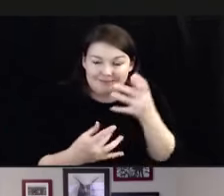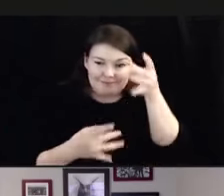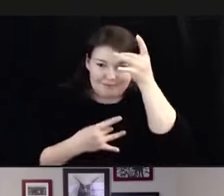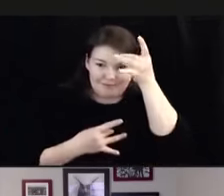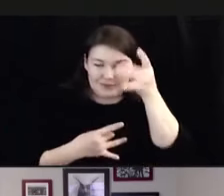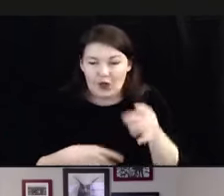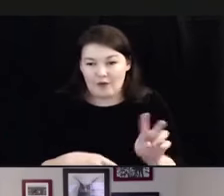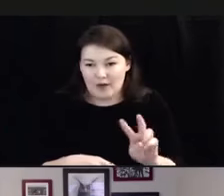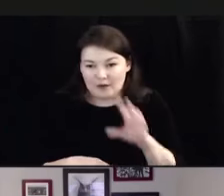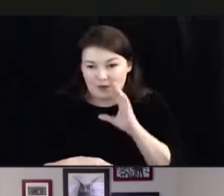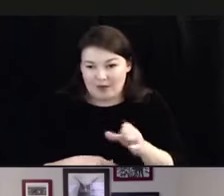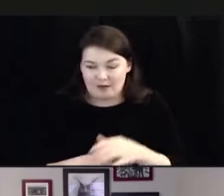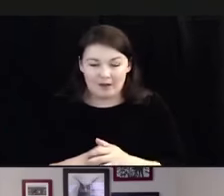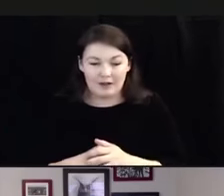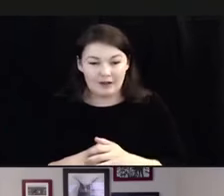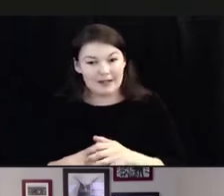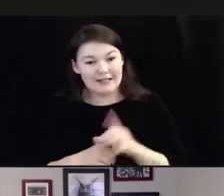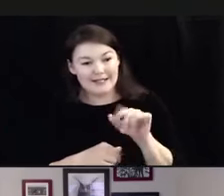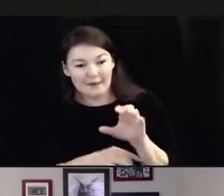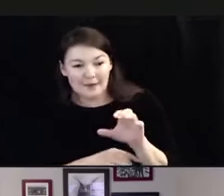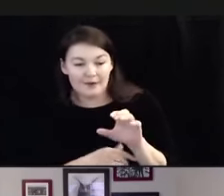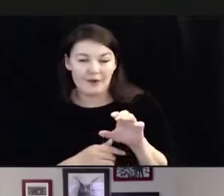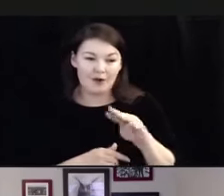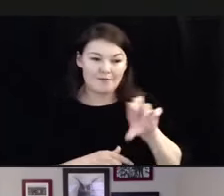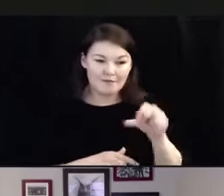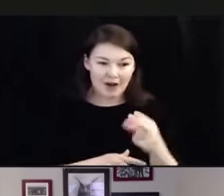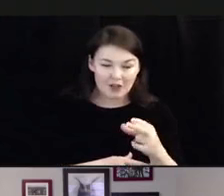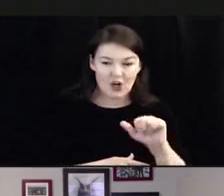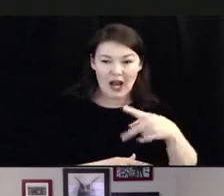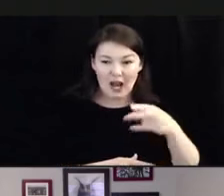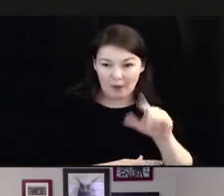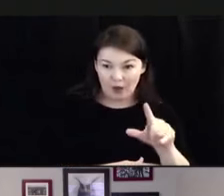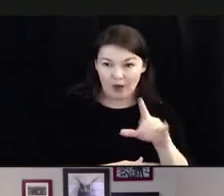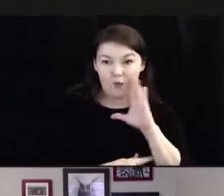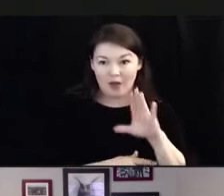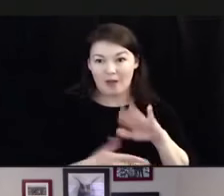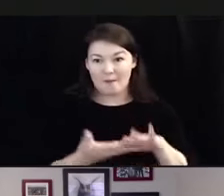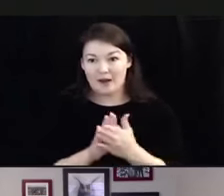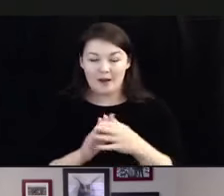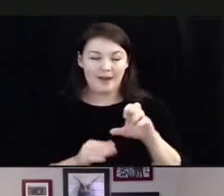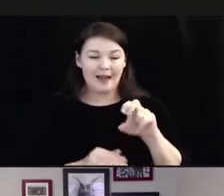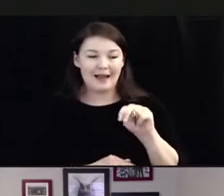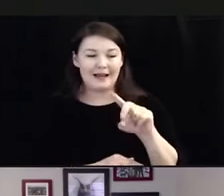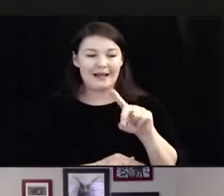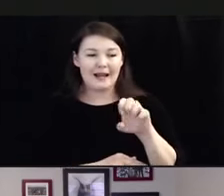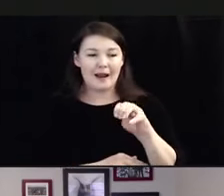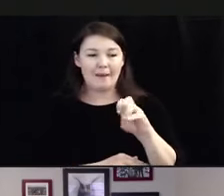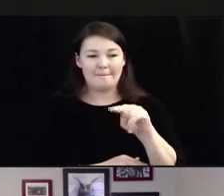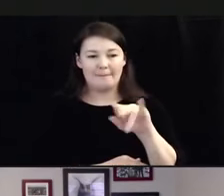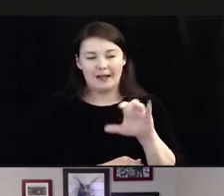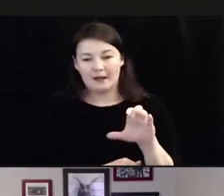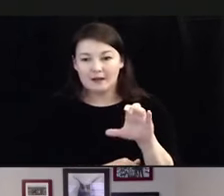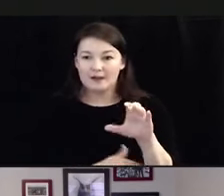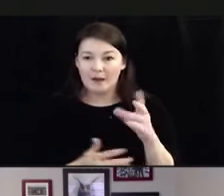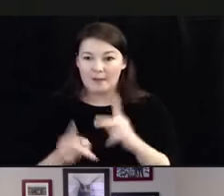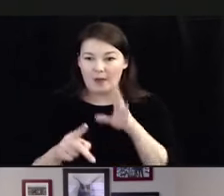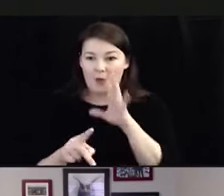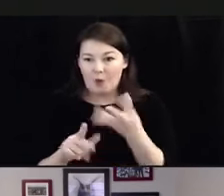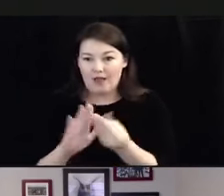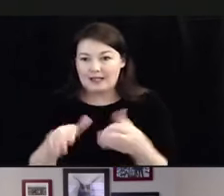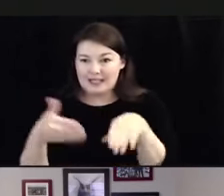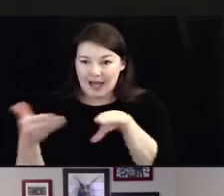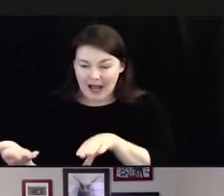in March, in April. This will become endemic. People will die after the pandemic in the endemic stage,